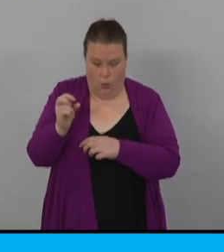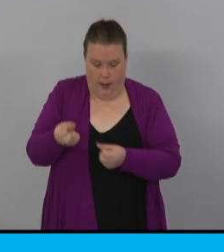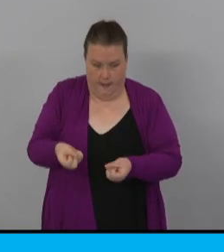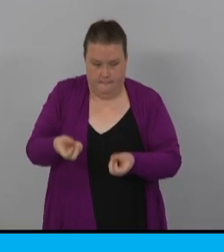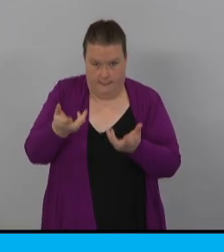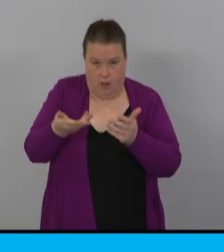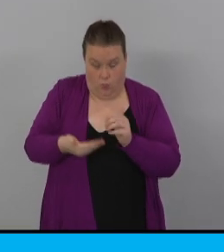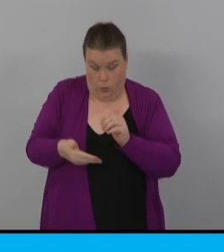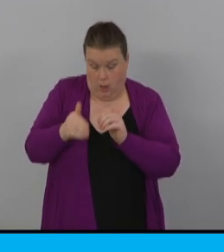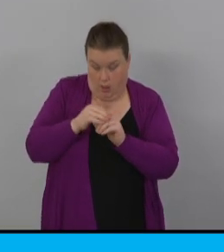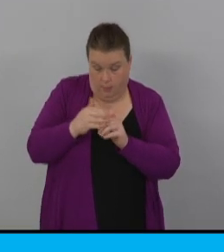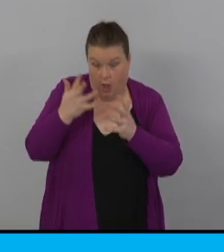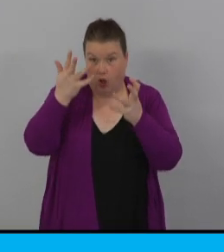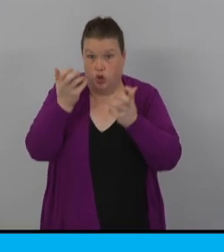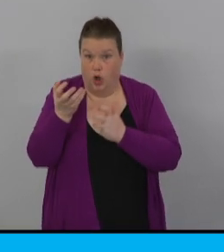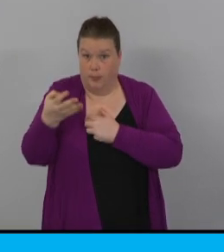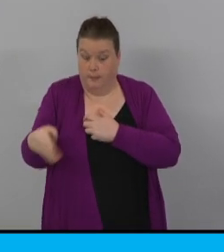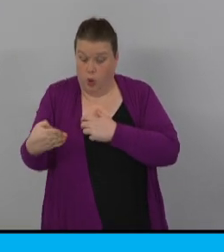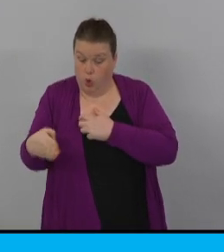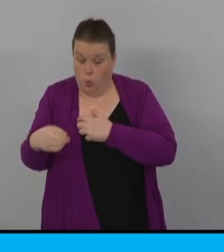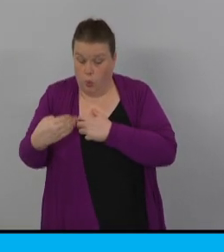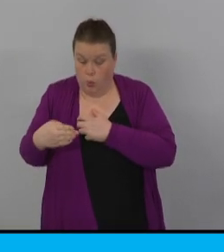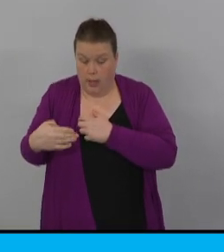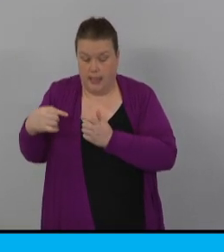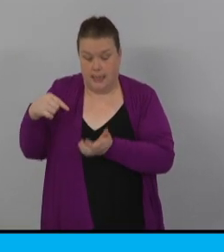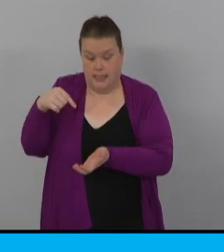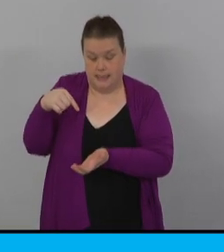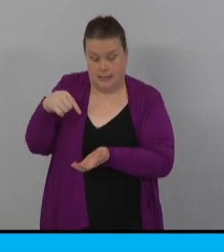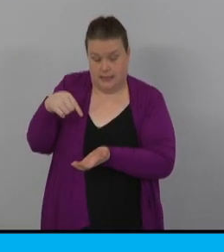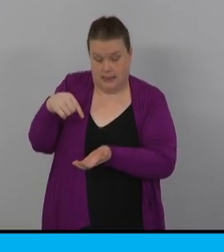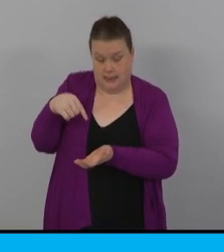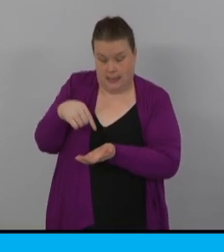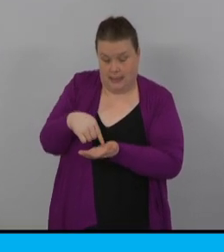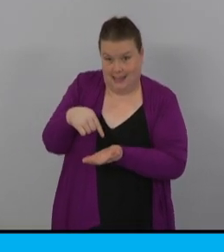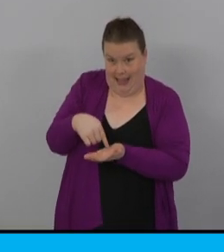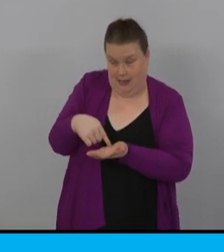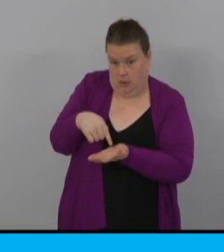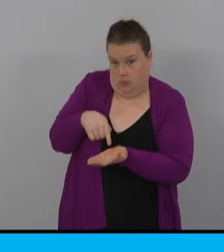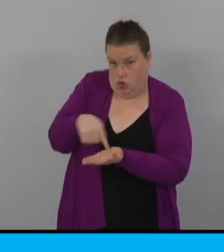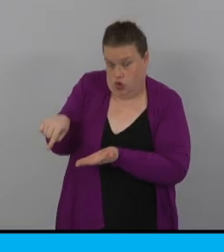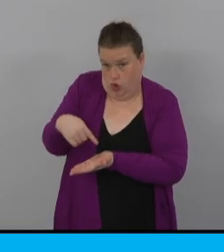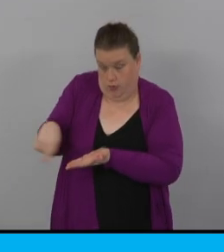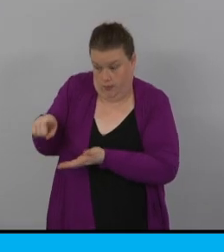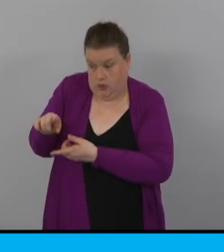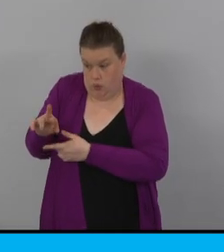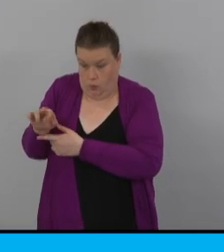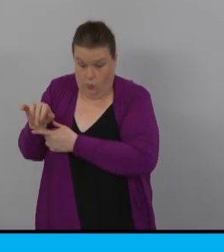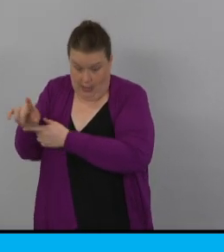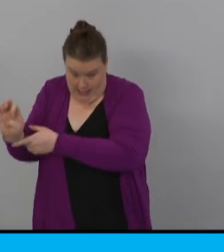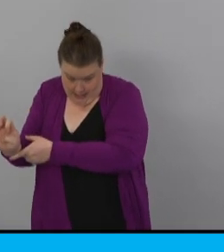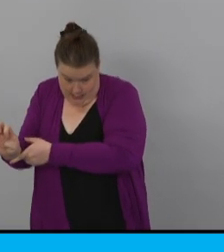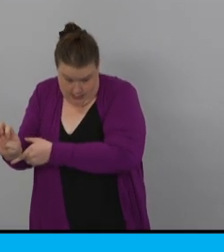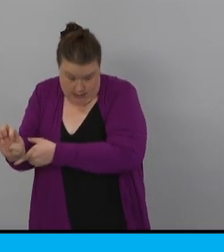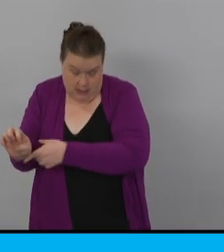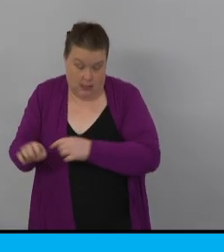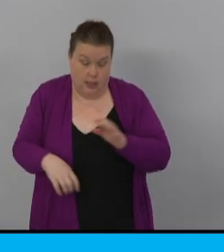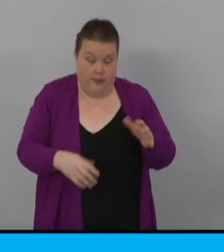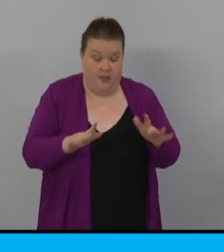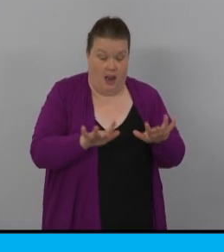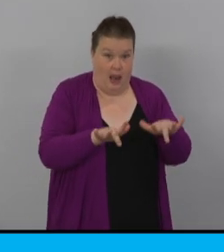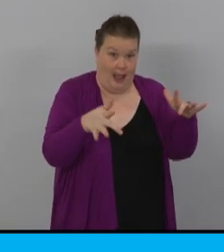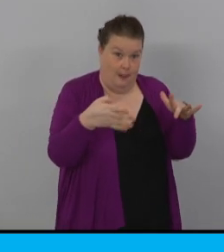and the dark blue at the bottom is our debt service rate. The lighter blue is our general fund. And so as it has started compressing